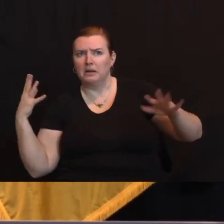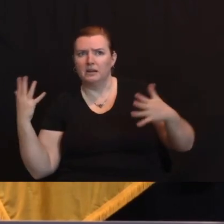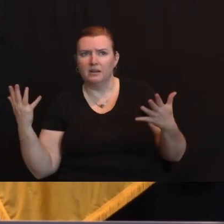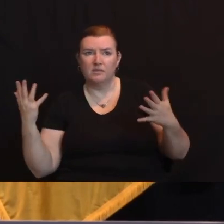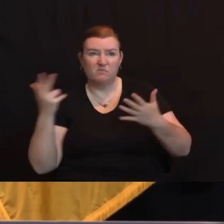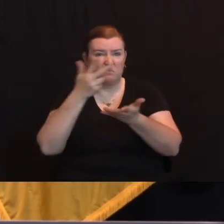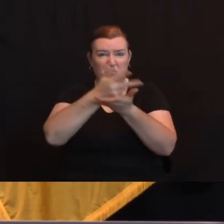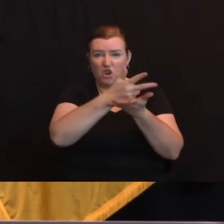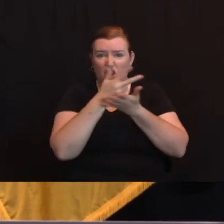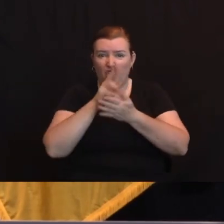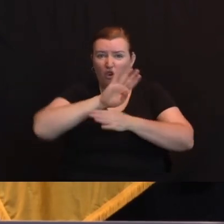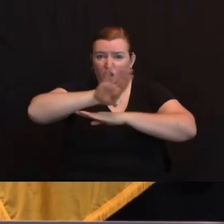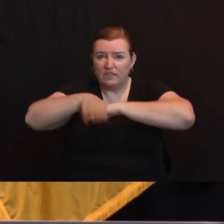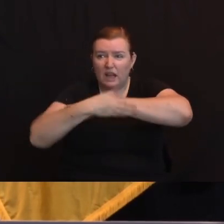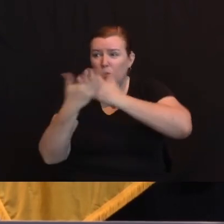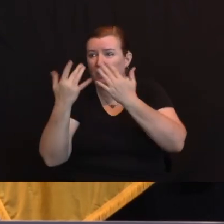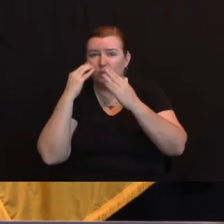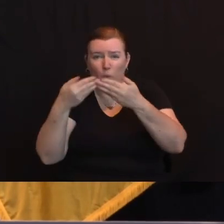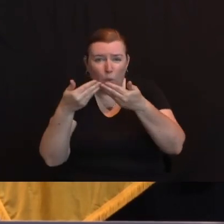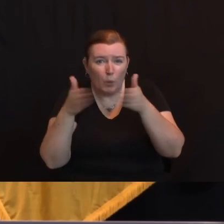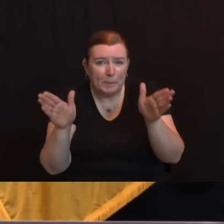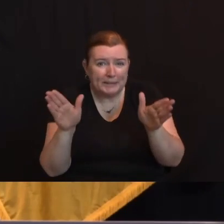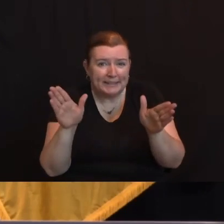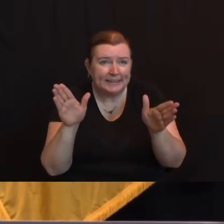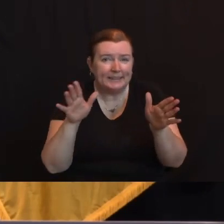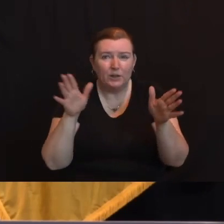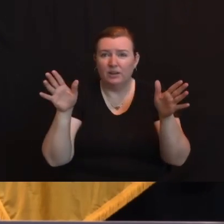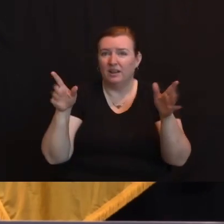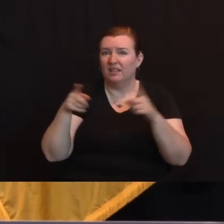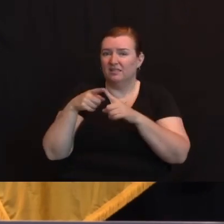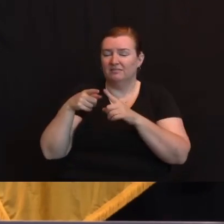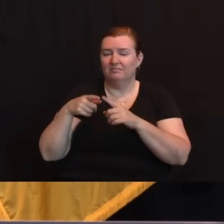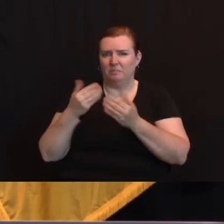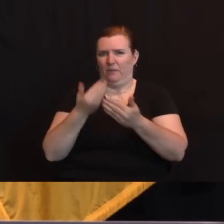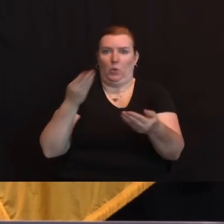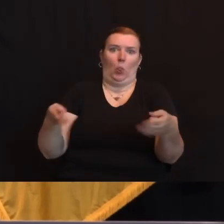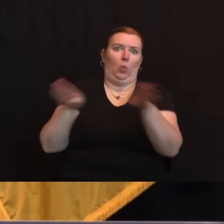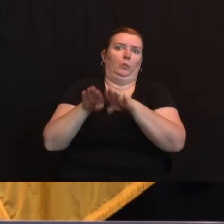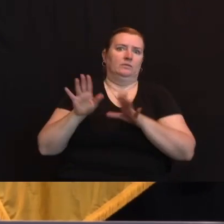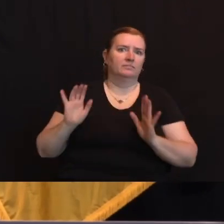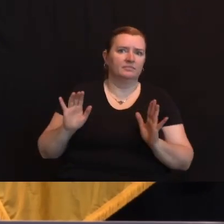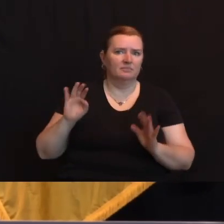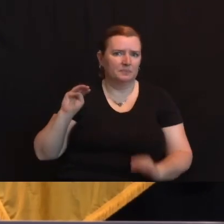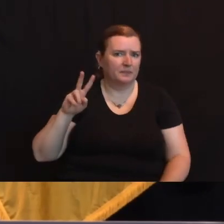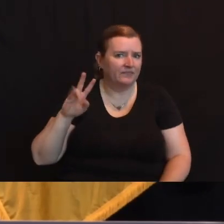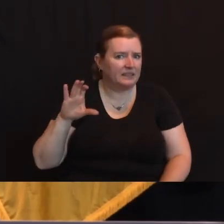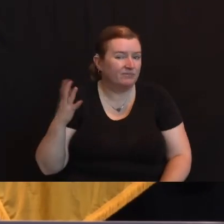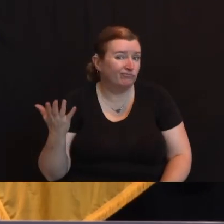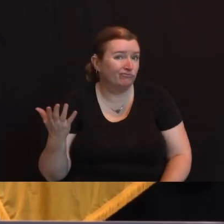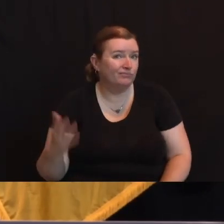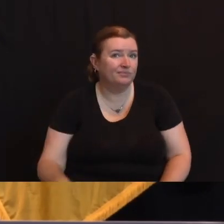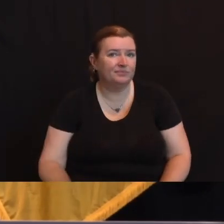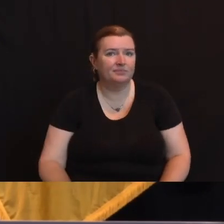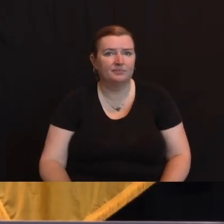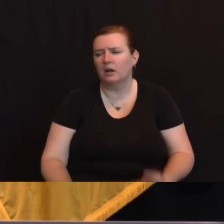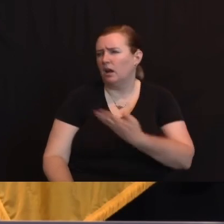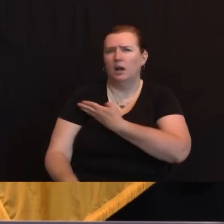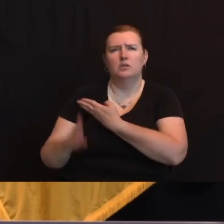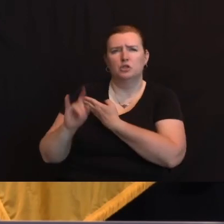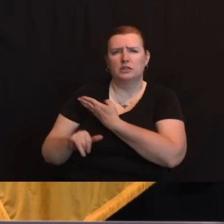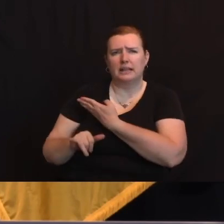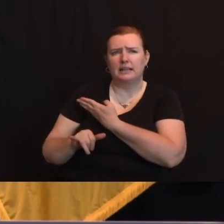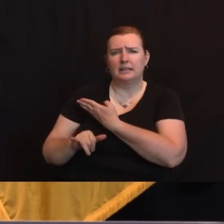that's it. Okay. Thank you, Matt. I think if the, and Judy and Tina, again, are the health experts, if